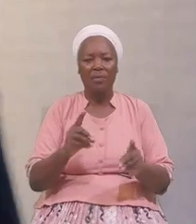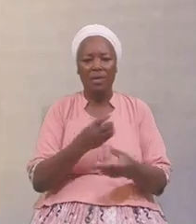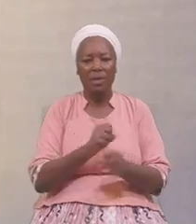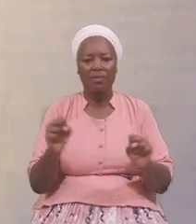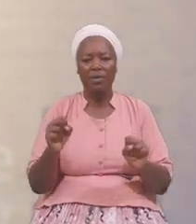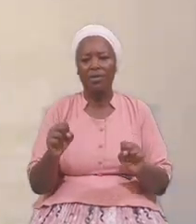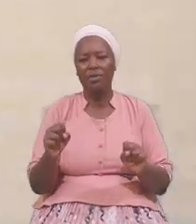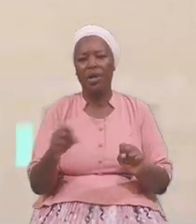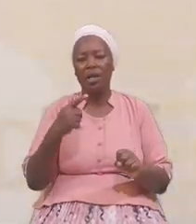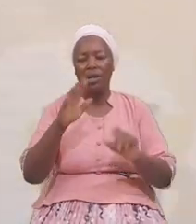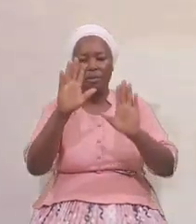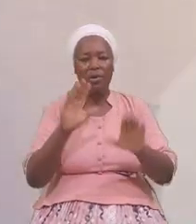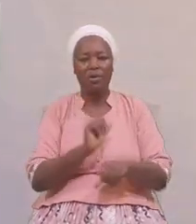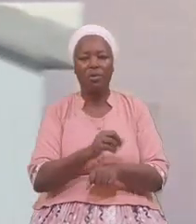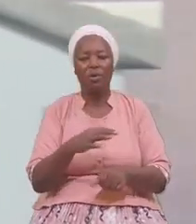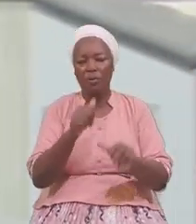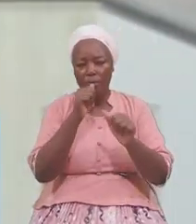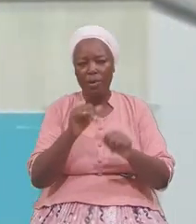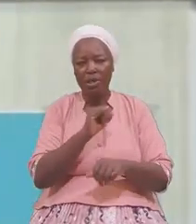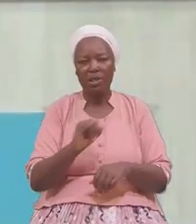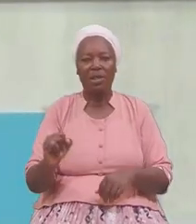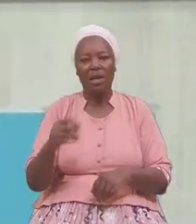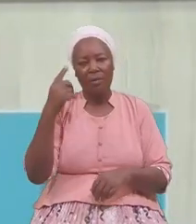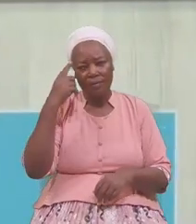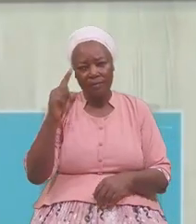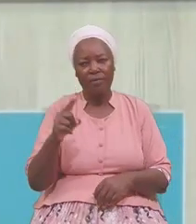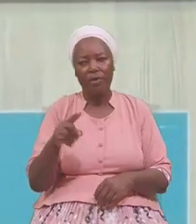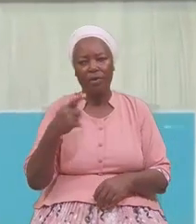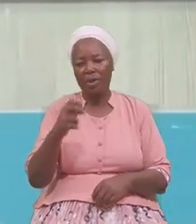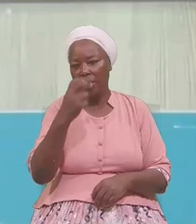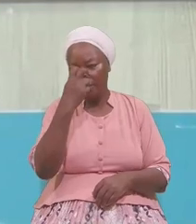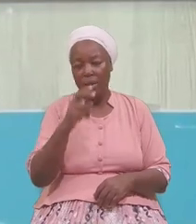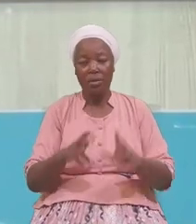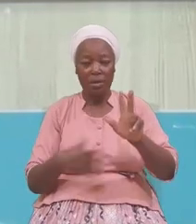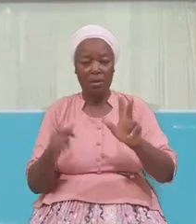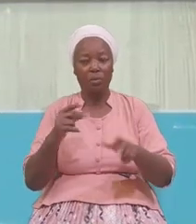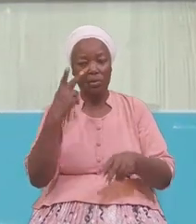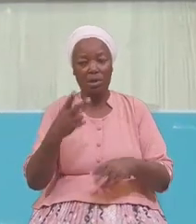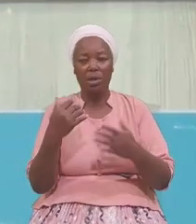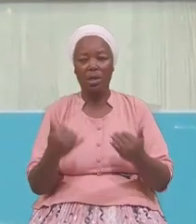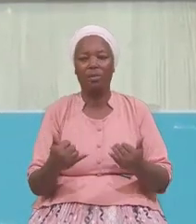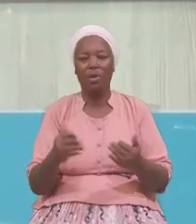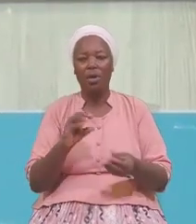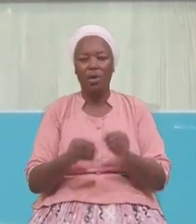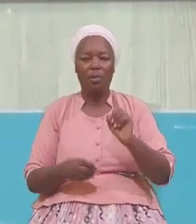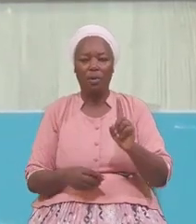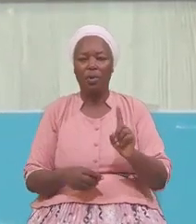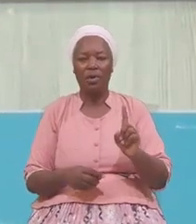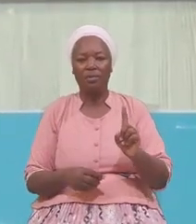salvation, the miracle of blessing for the blind. Three things we're looking at. Number